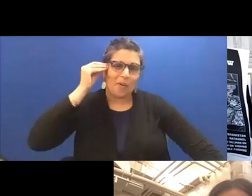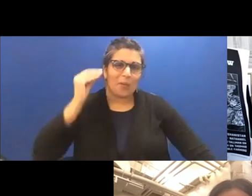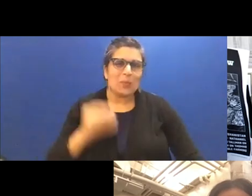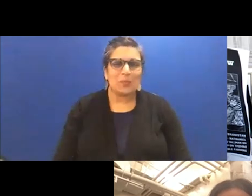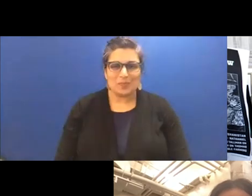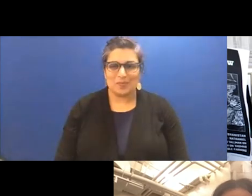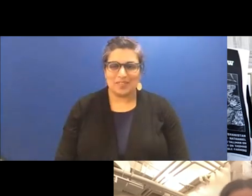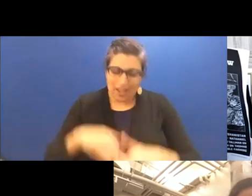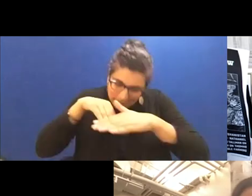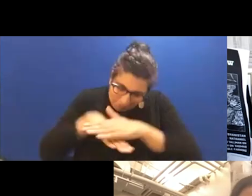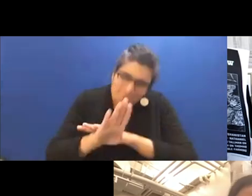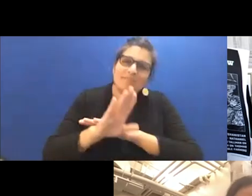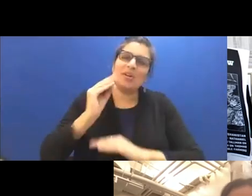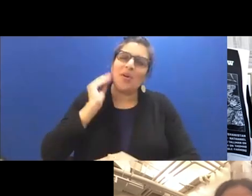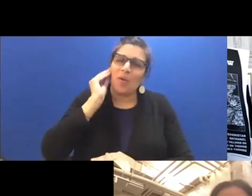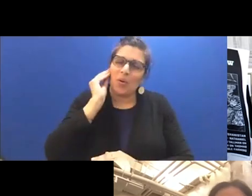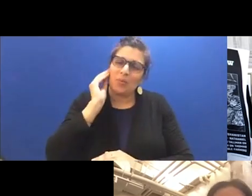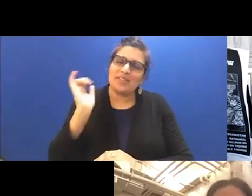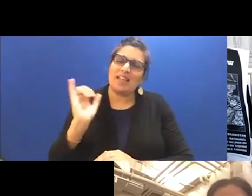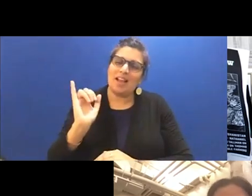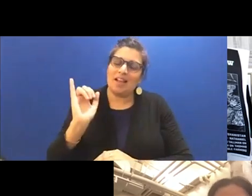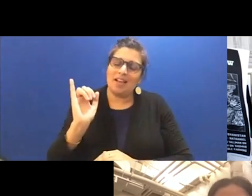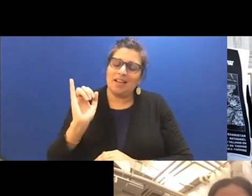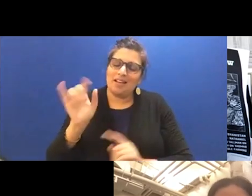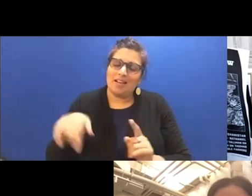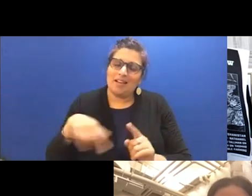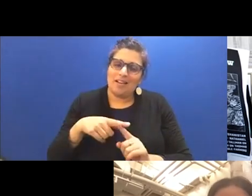of entering that home space. It's kind of like whenever